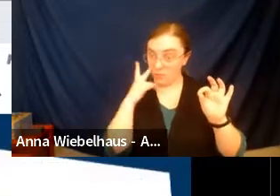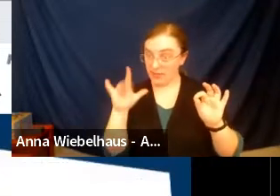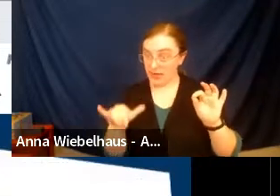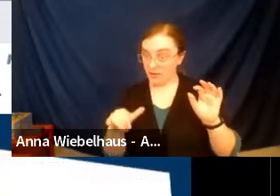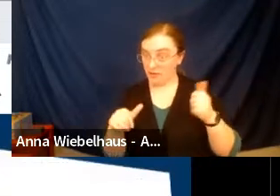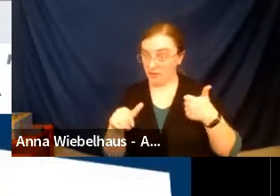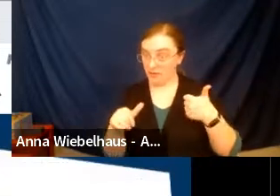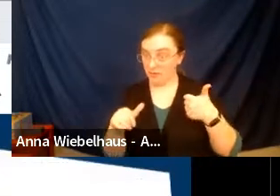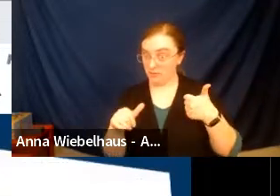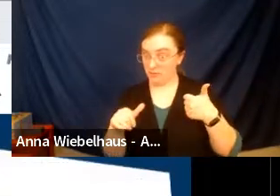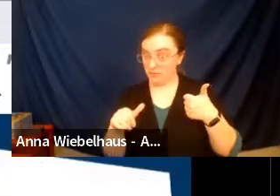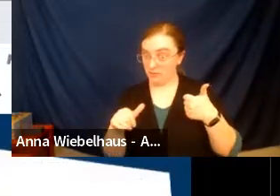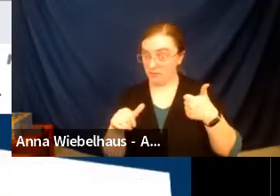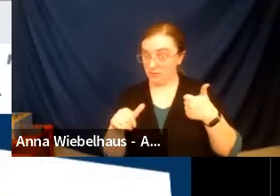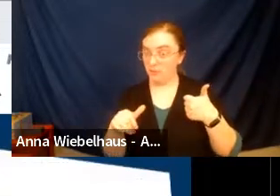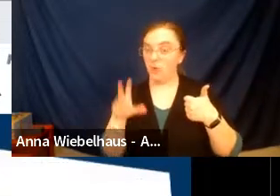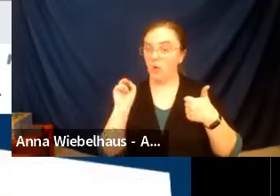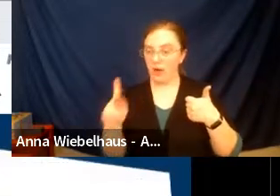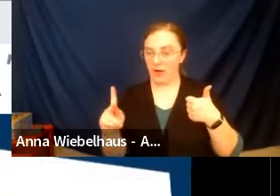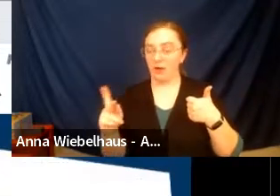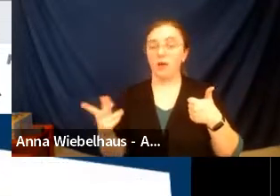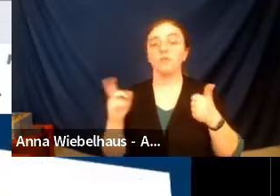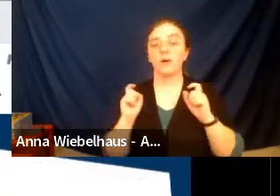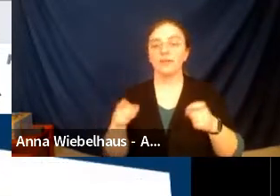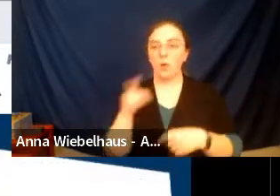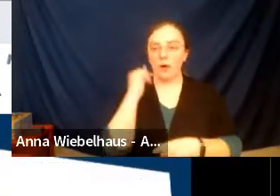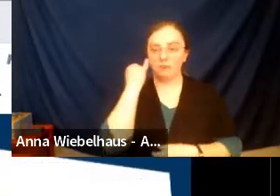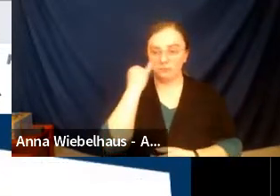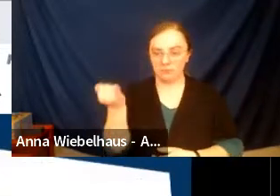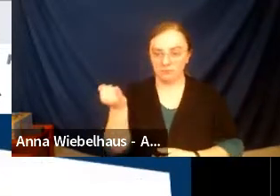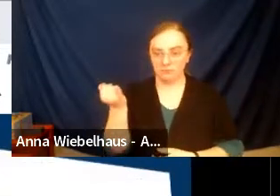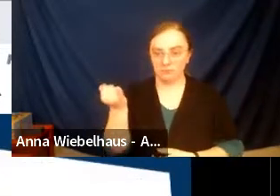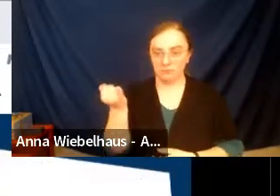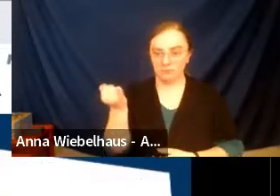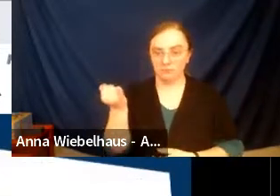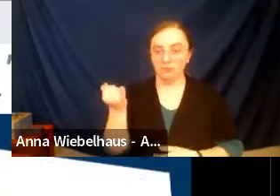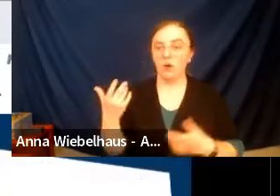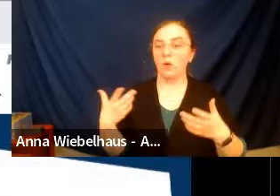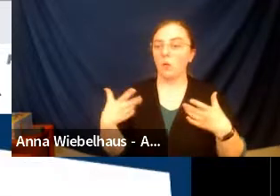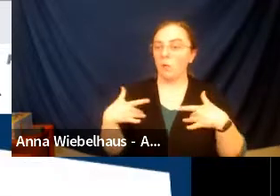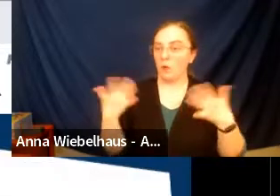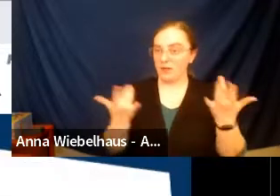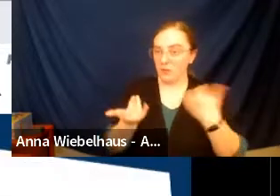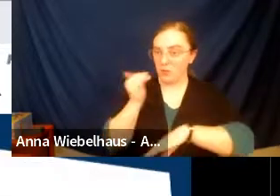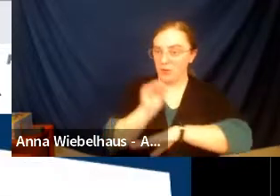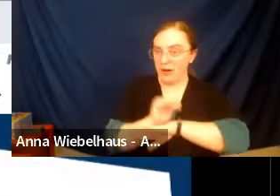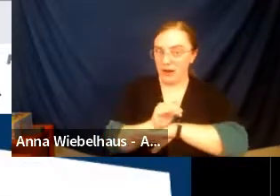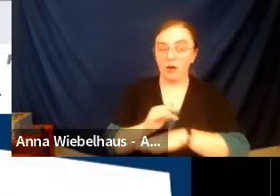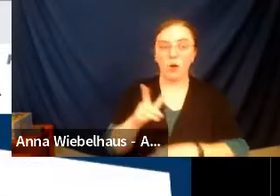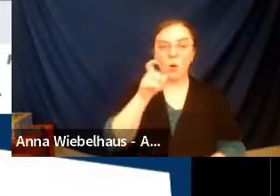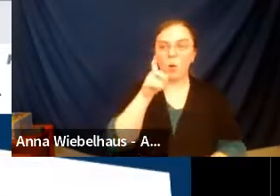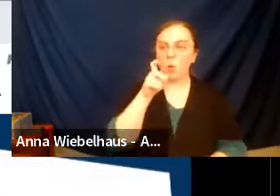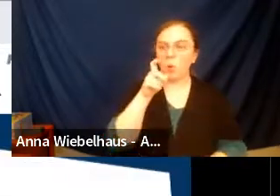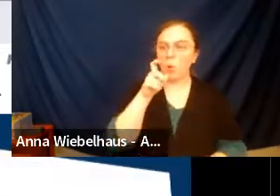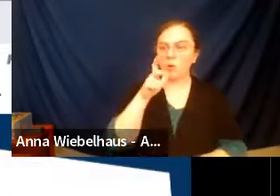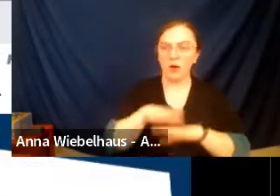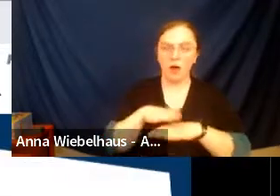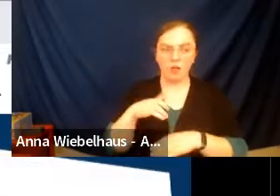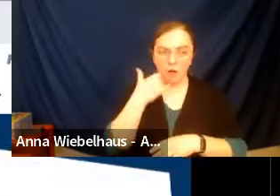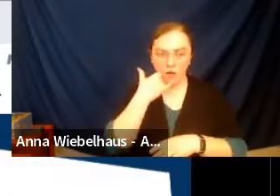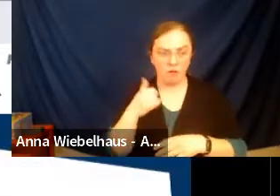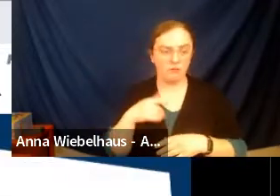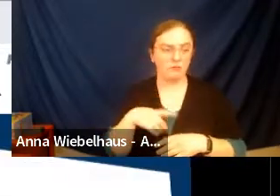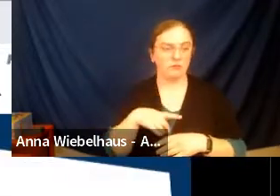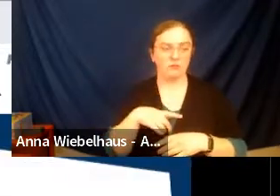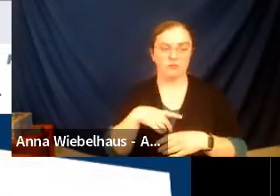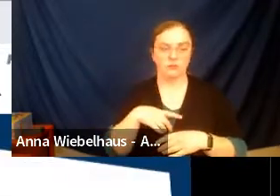So just to give you a little idea of where we're going, we'll do some introductions so you can understand who's on the call. We'll also talk about